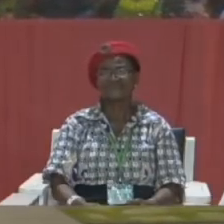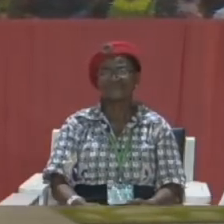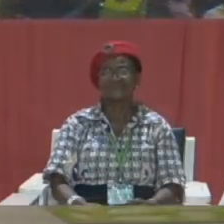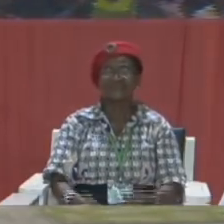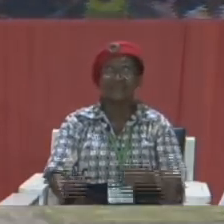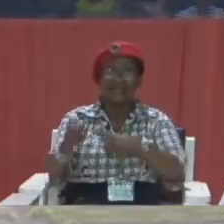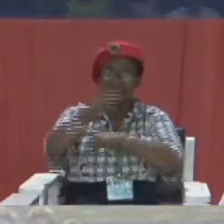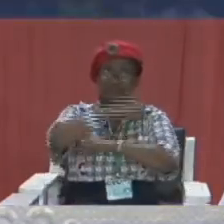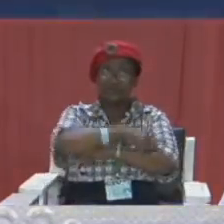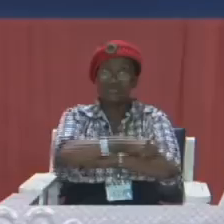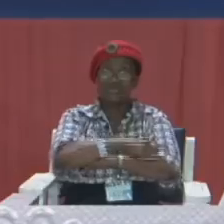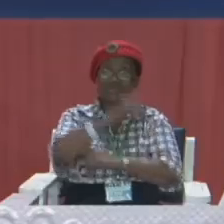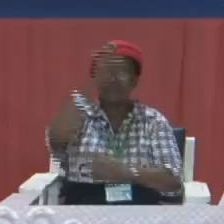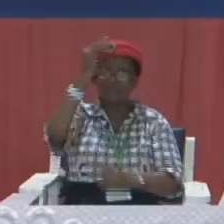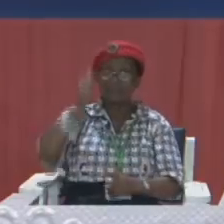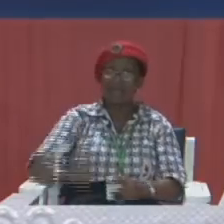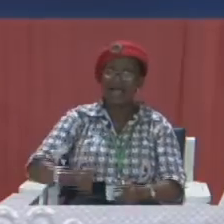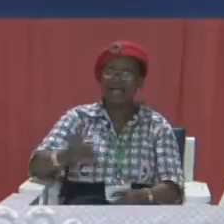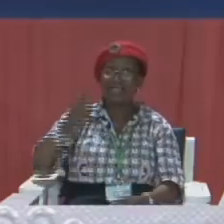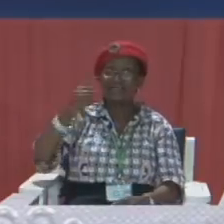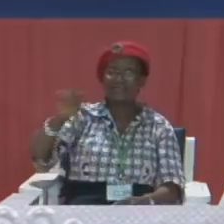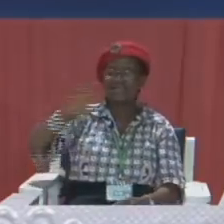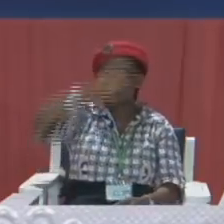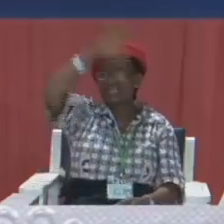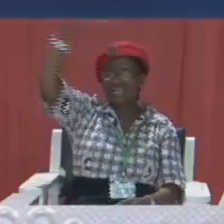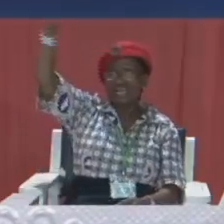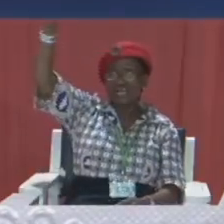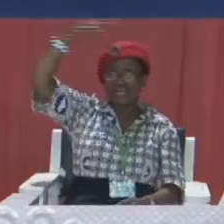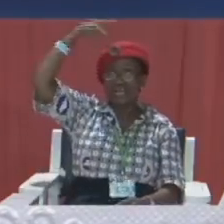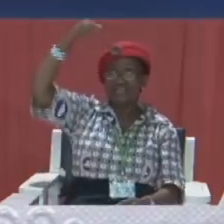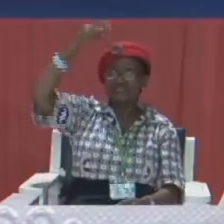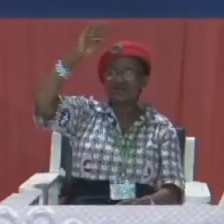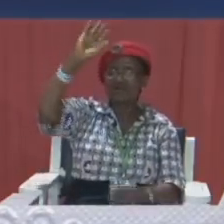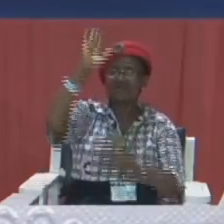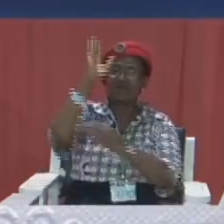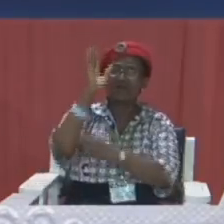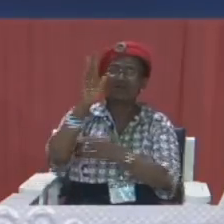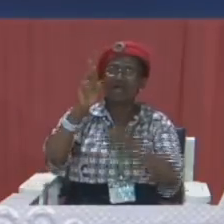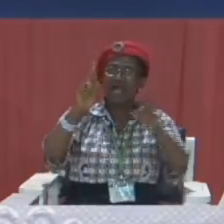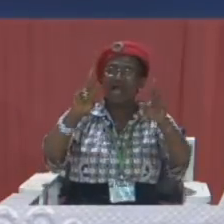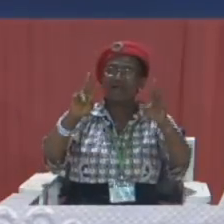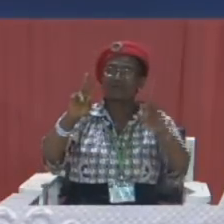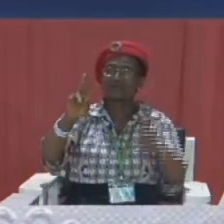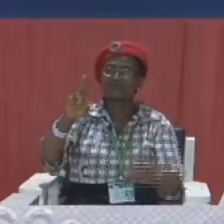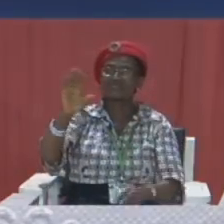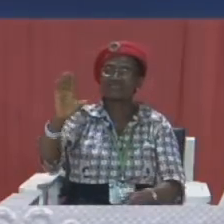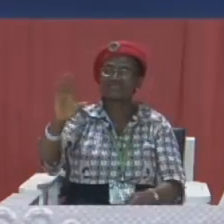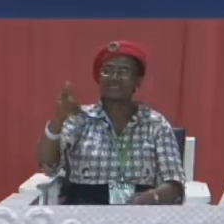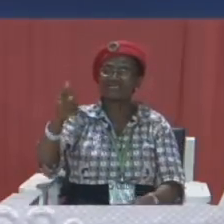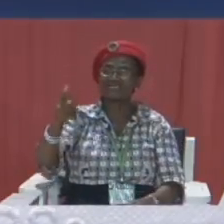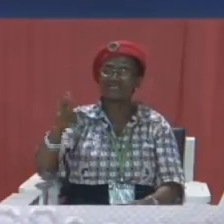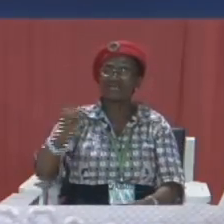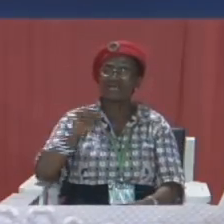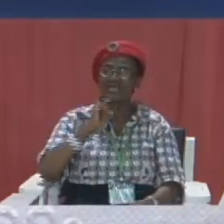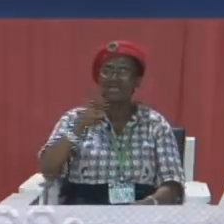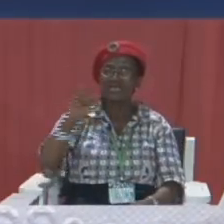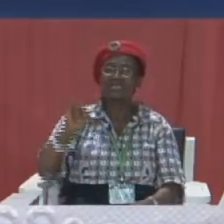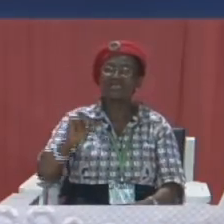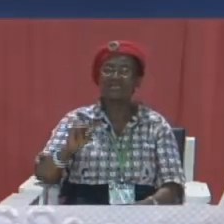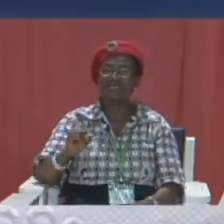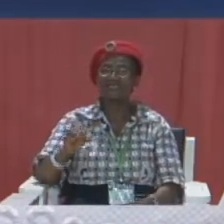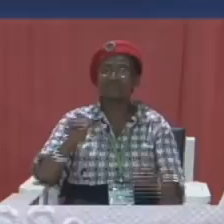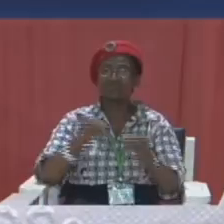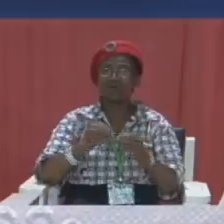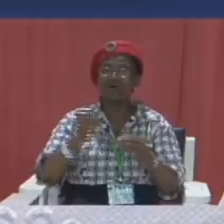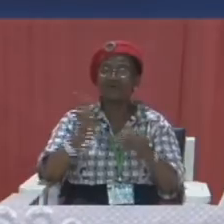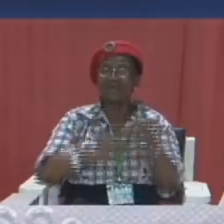Today, by the grace of God, the Redeemed Christian Church of God is in more than 190 nations